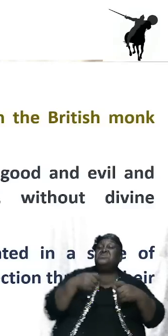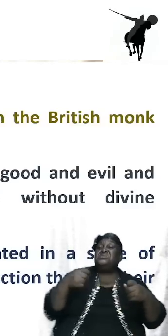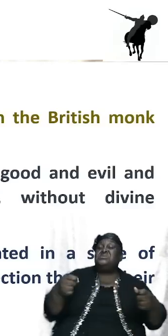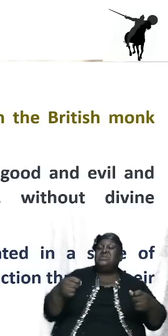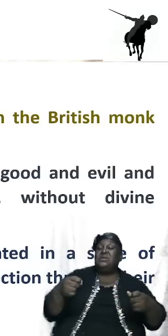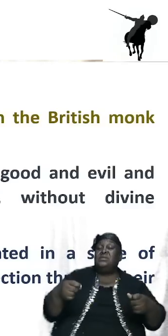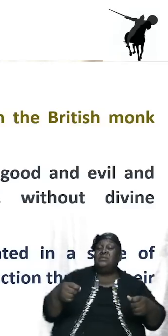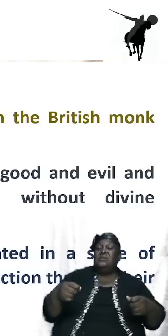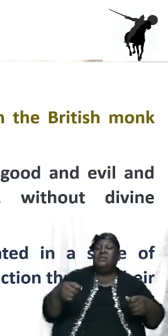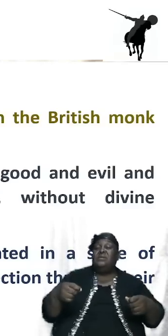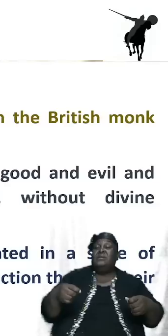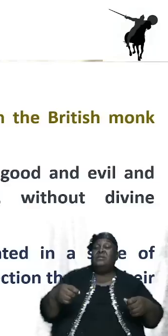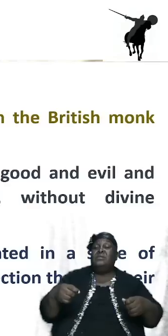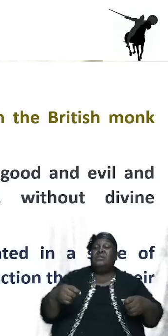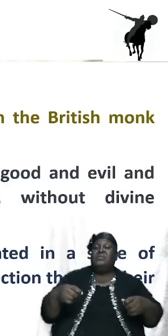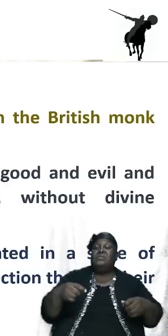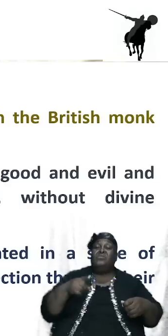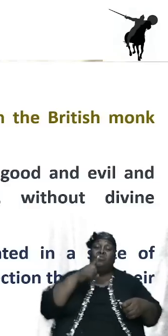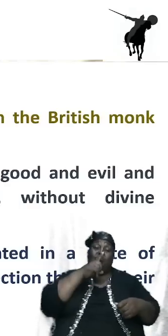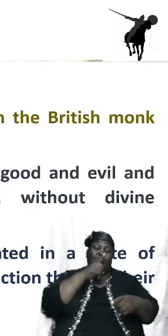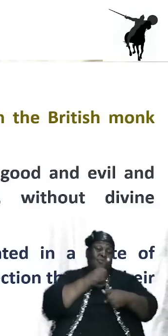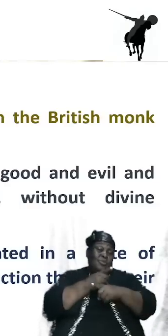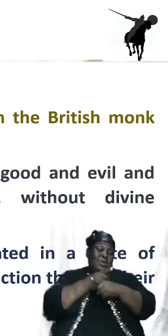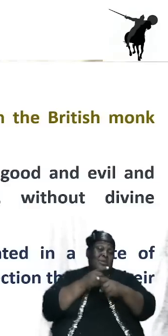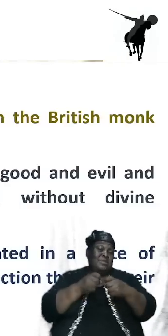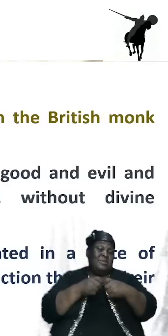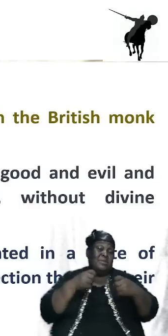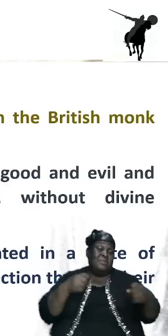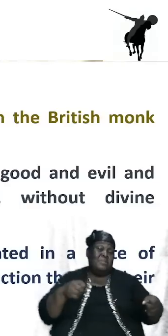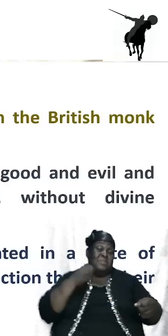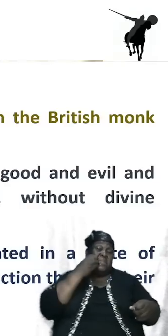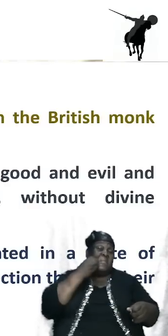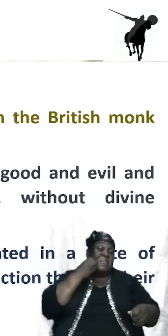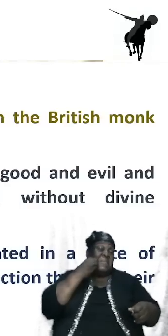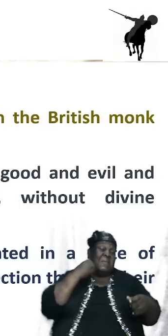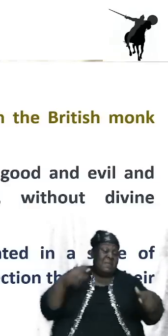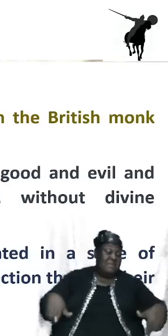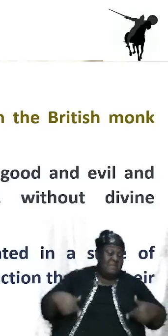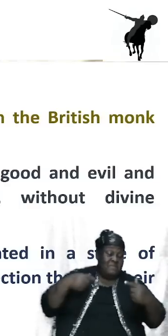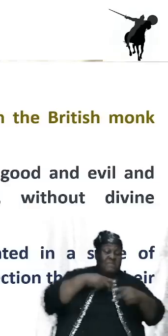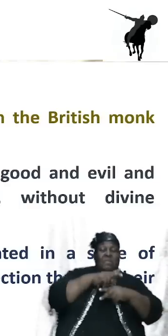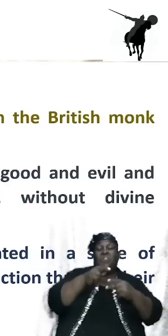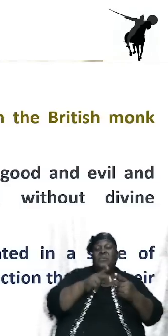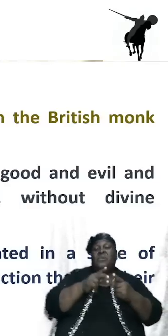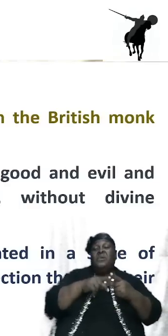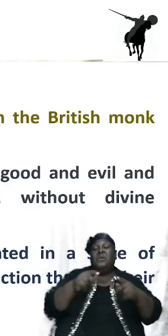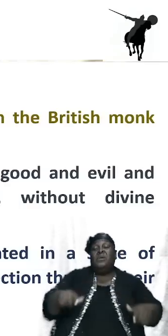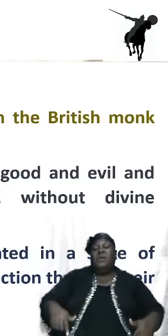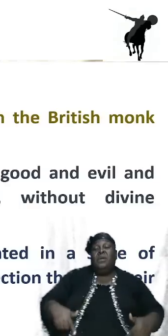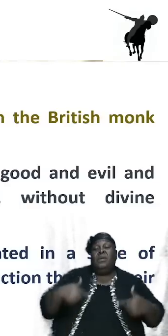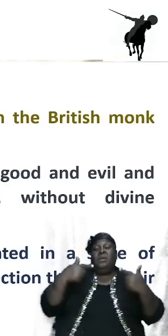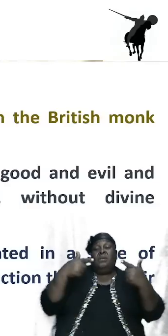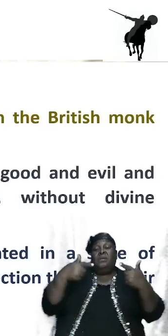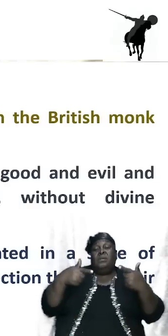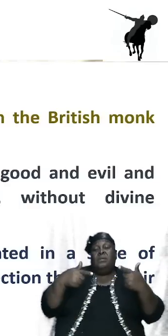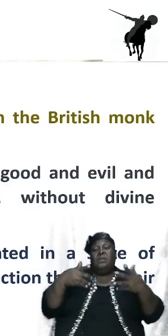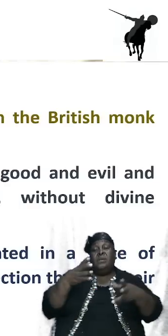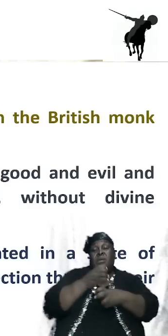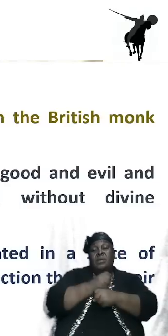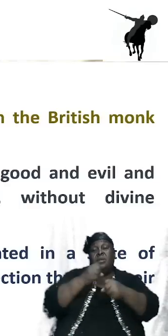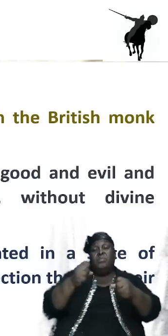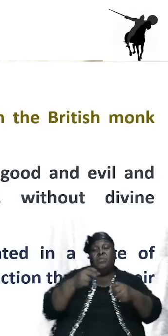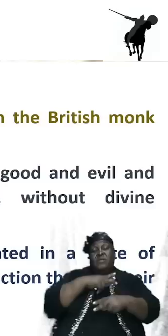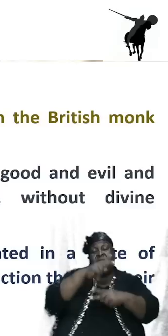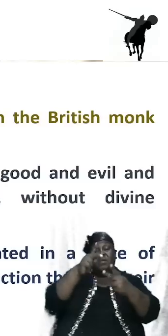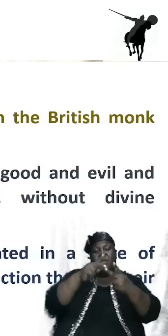You don't have the original sin. You can live a perfect life, and you can attain perfection. Amen. But that's a